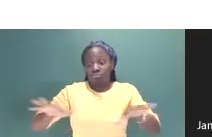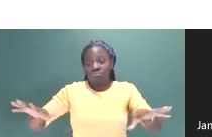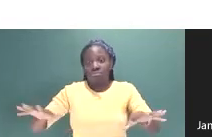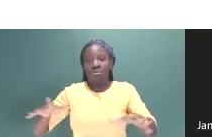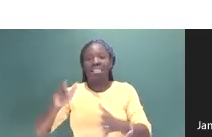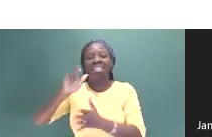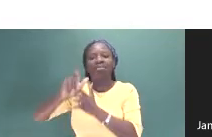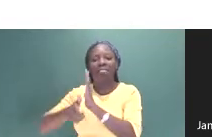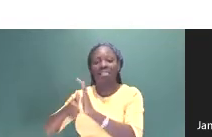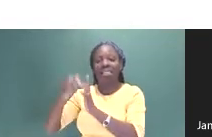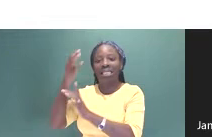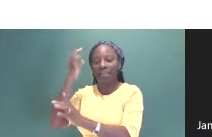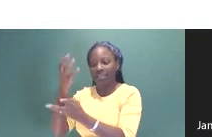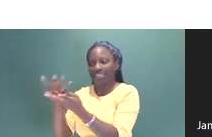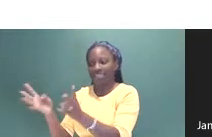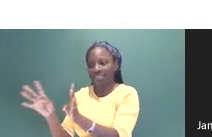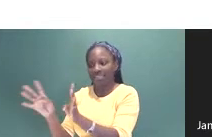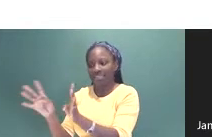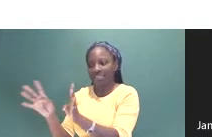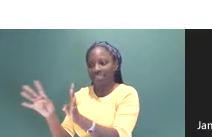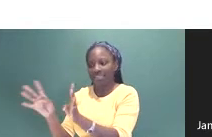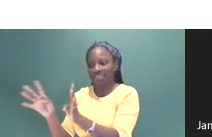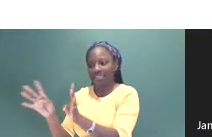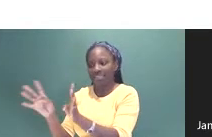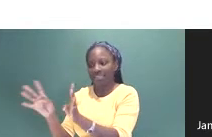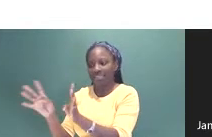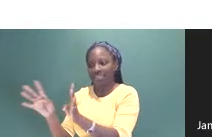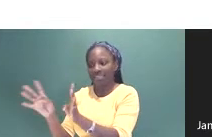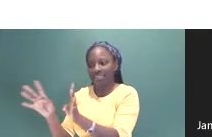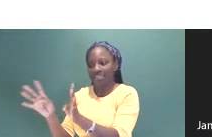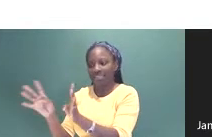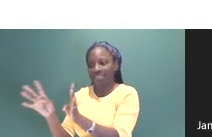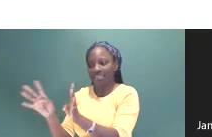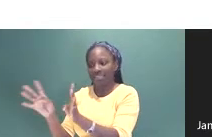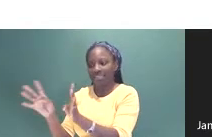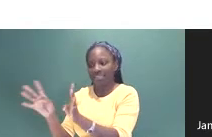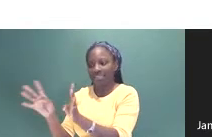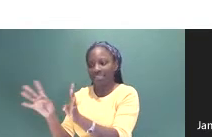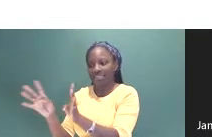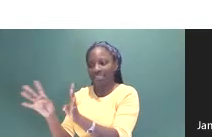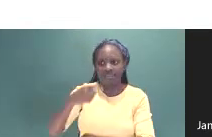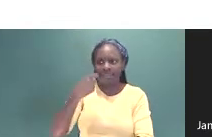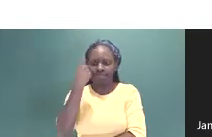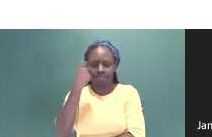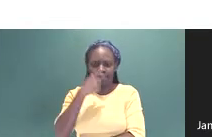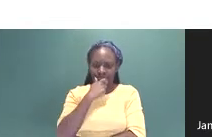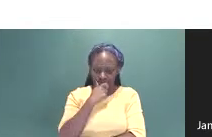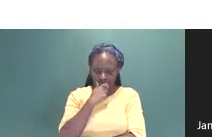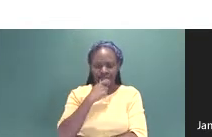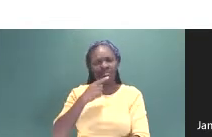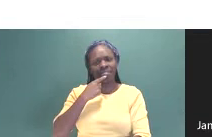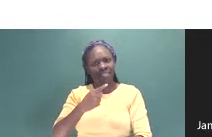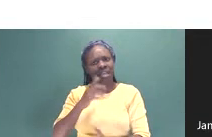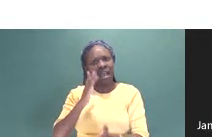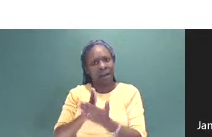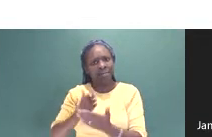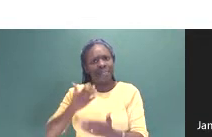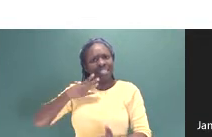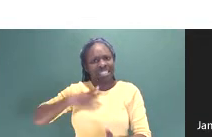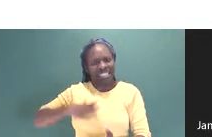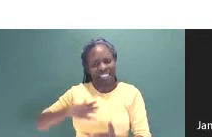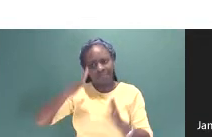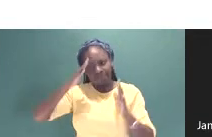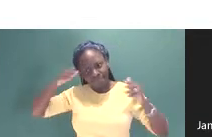community and agencies involved in disability started to predict that there would be a need for a particular attention to this